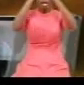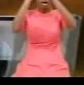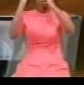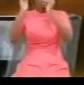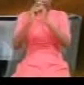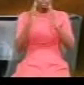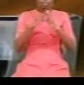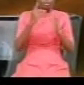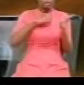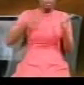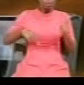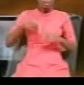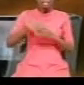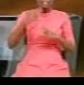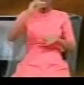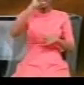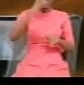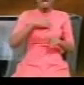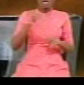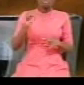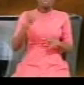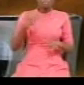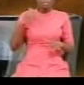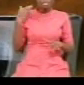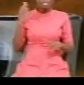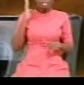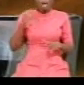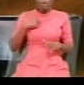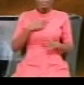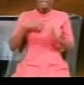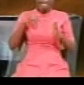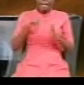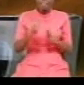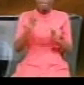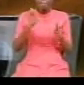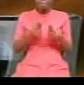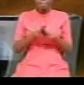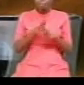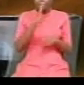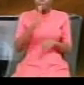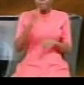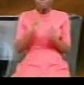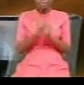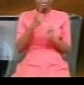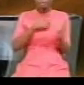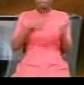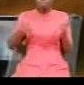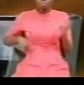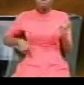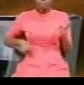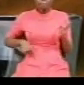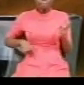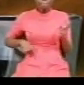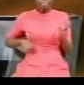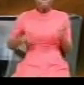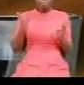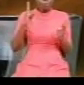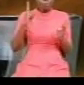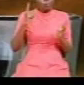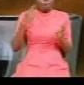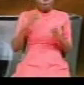the Lord in the air. And so shall we ever be with the Lord. Hence,